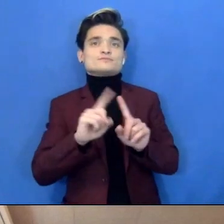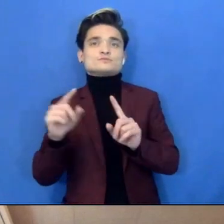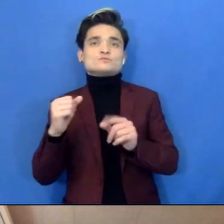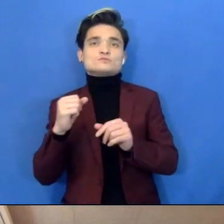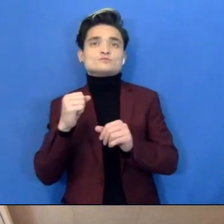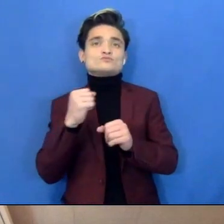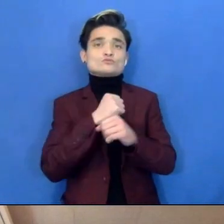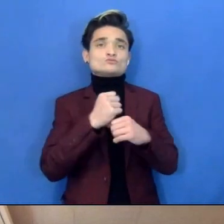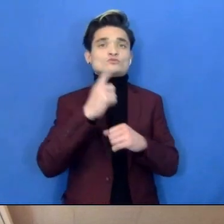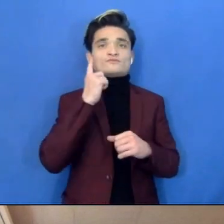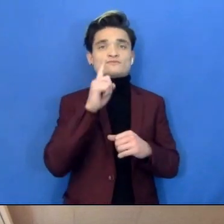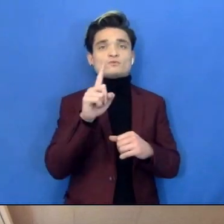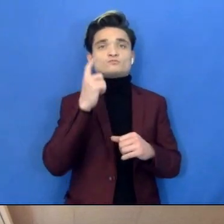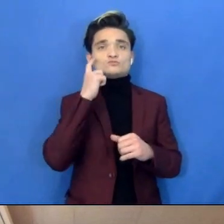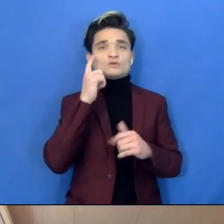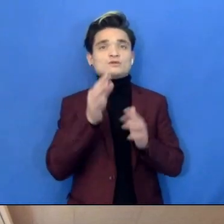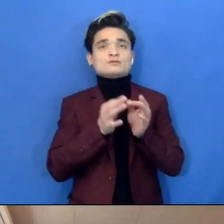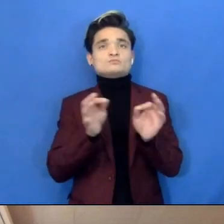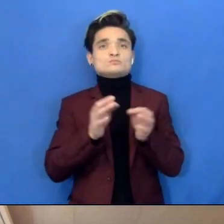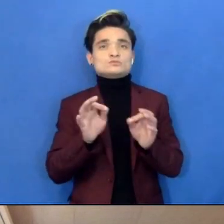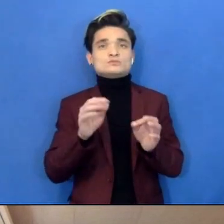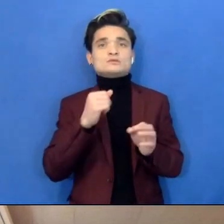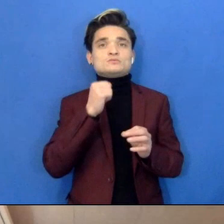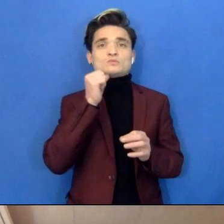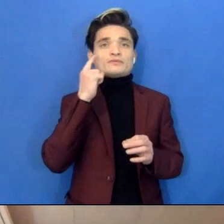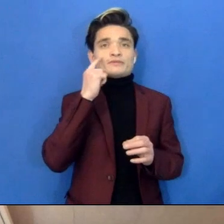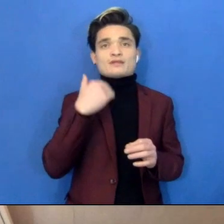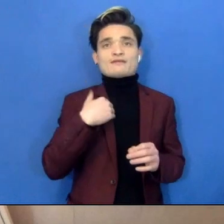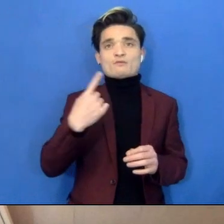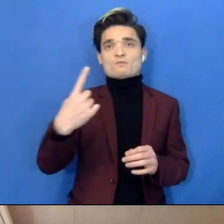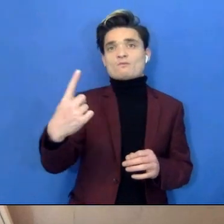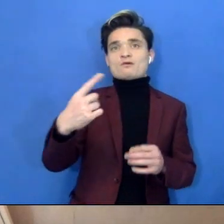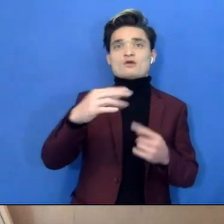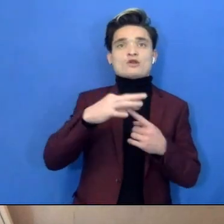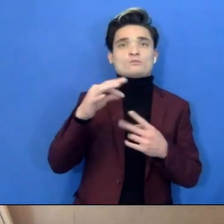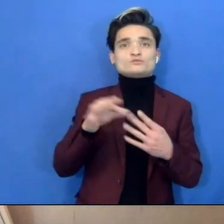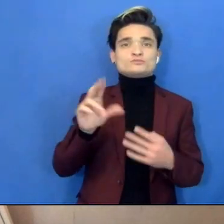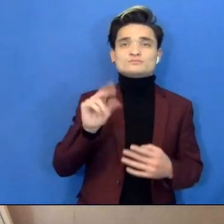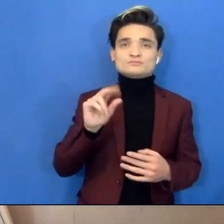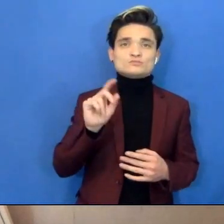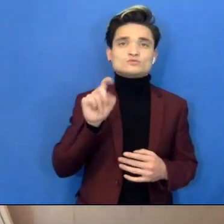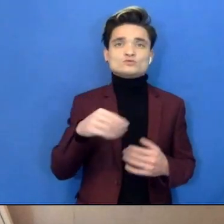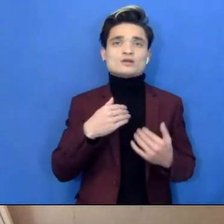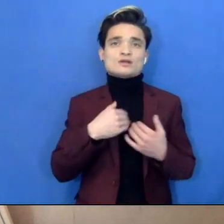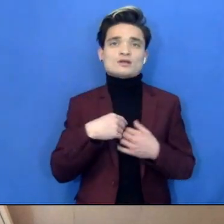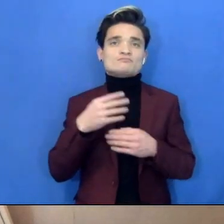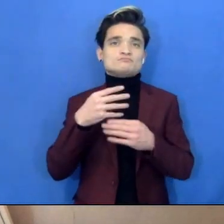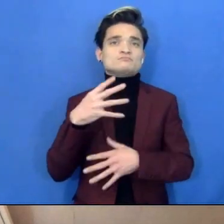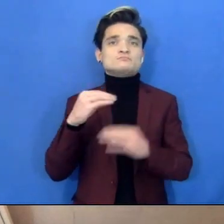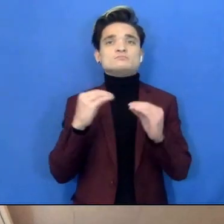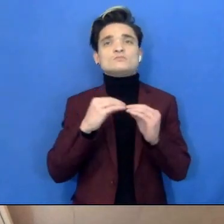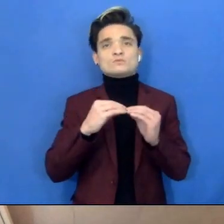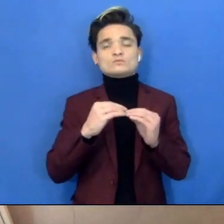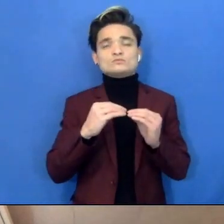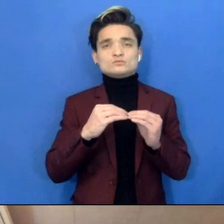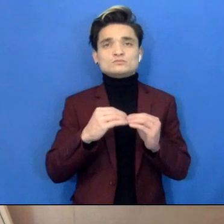than the other. It's just we need to use these differently. Thank you. I just want to specify that I